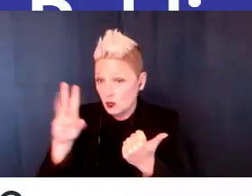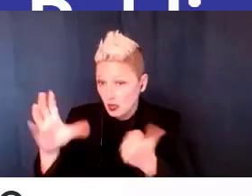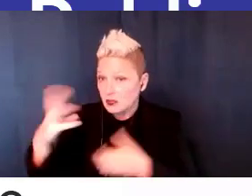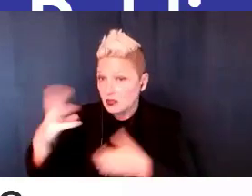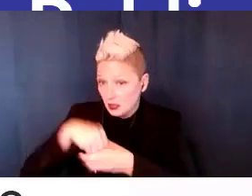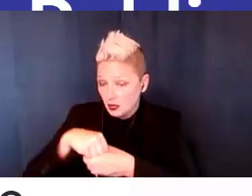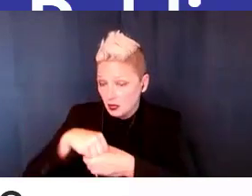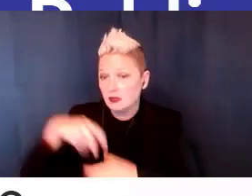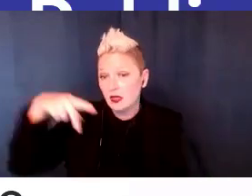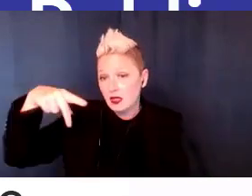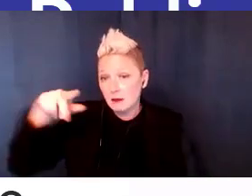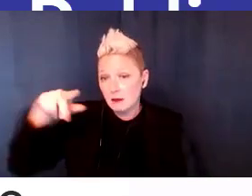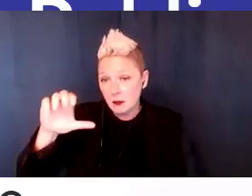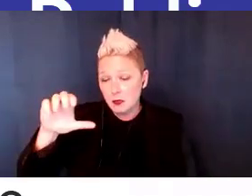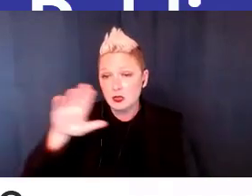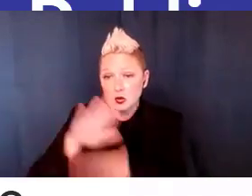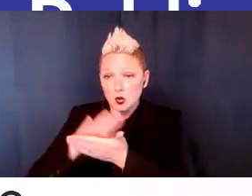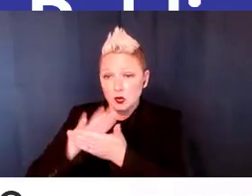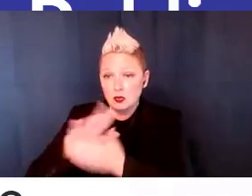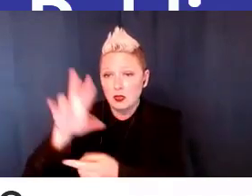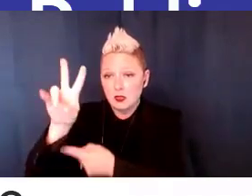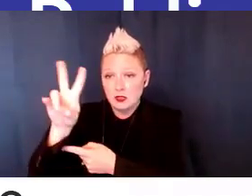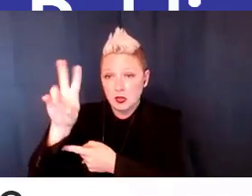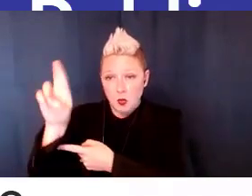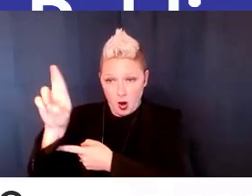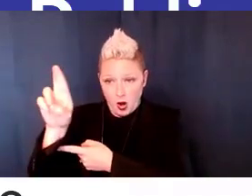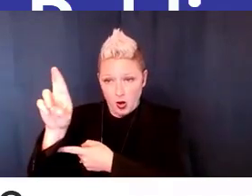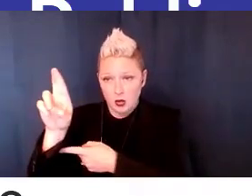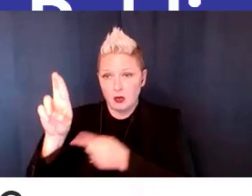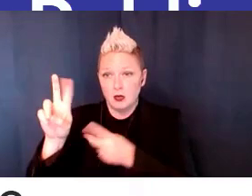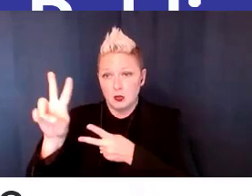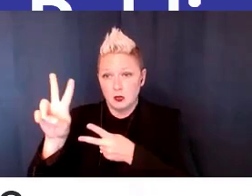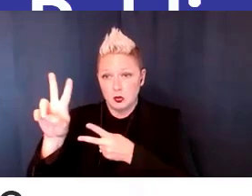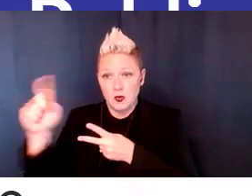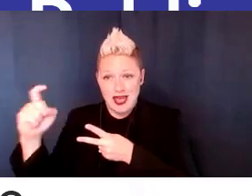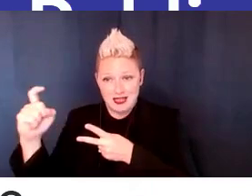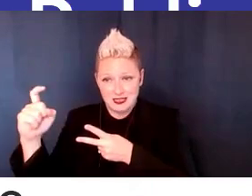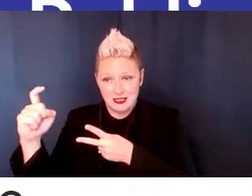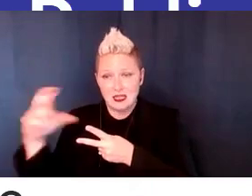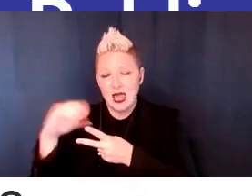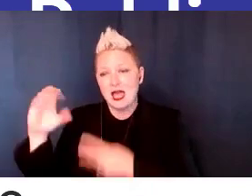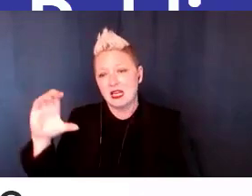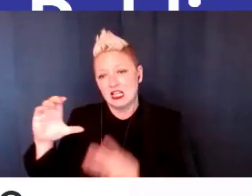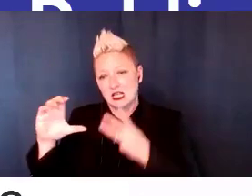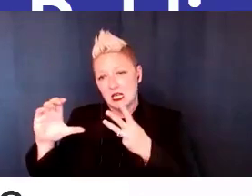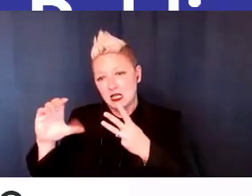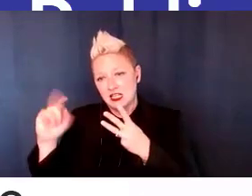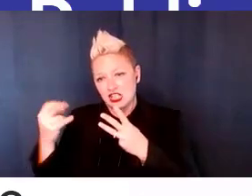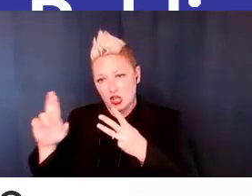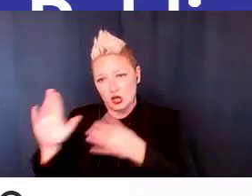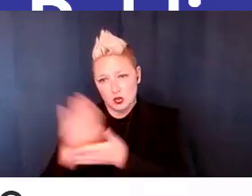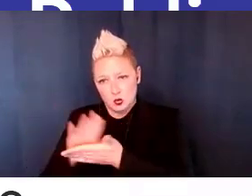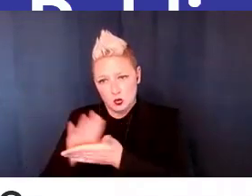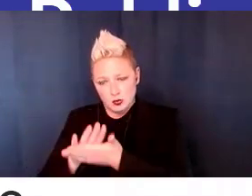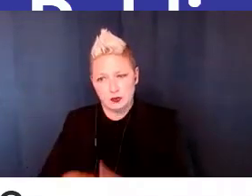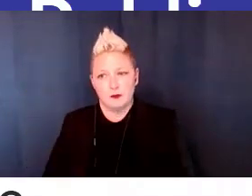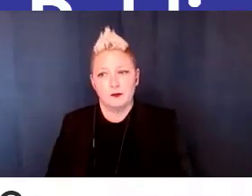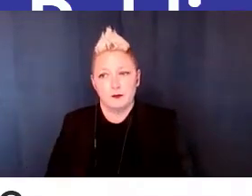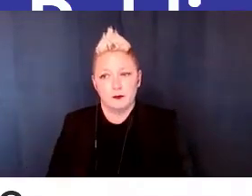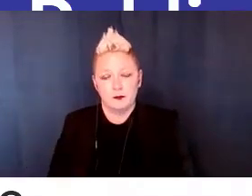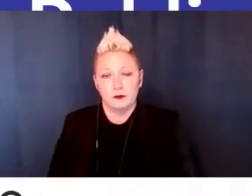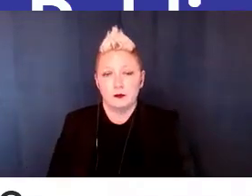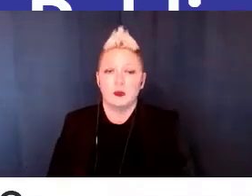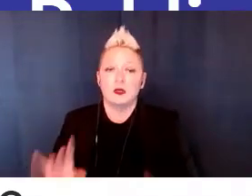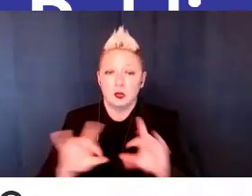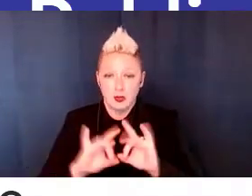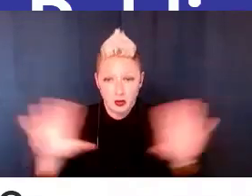public schools, 2R, 2X, charter schools as well. But to clarify the roles of